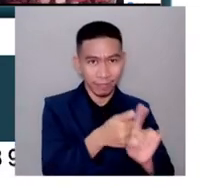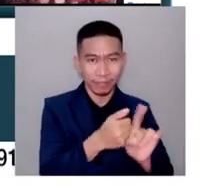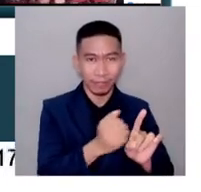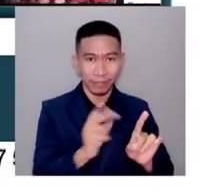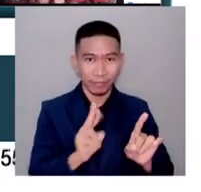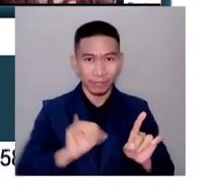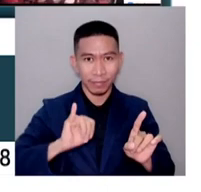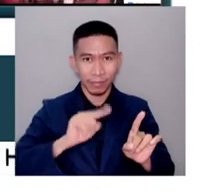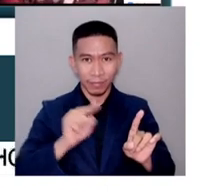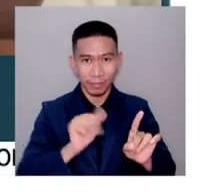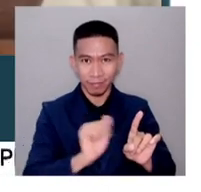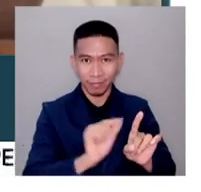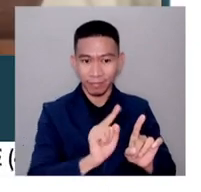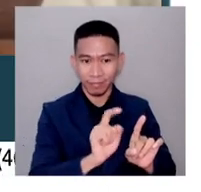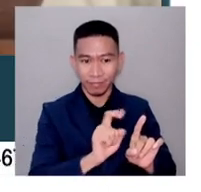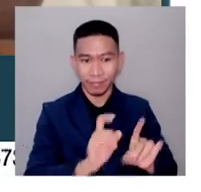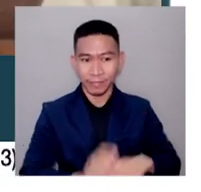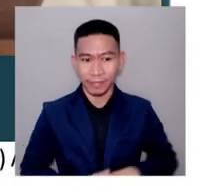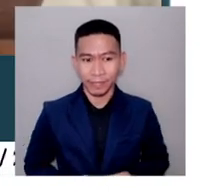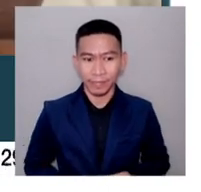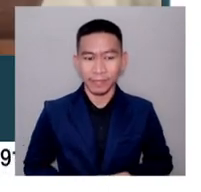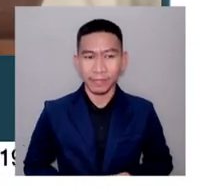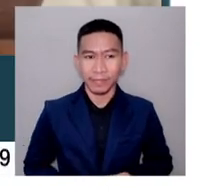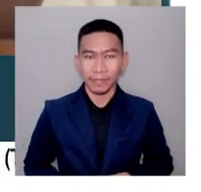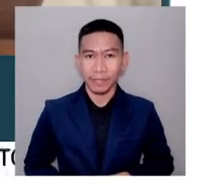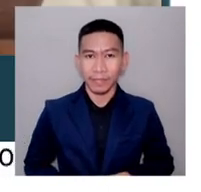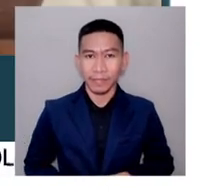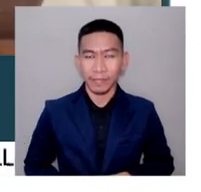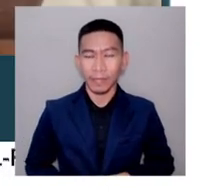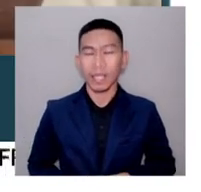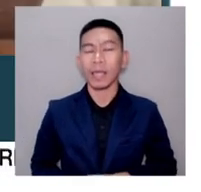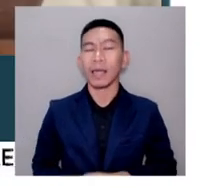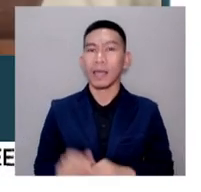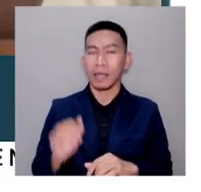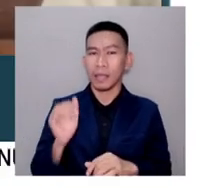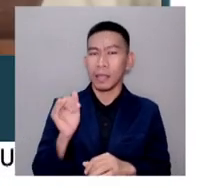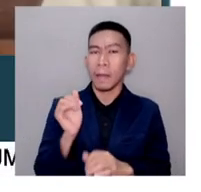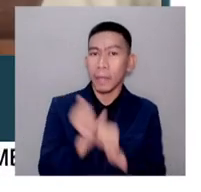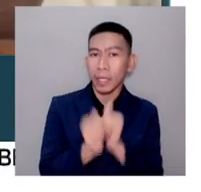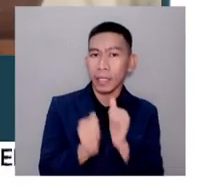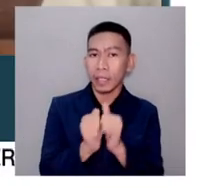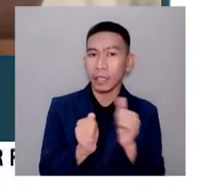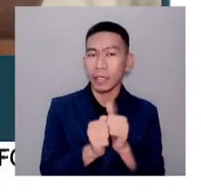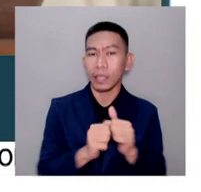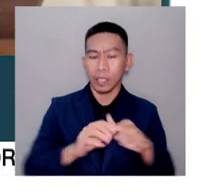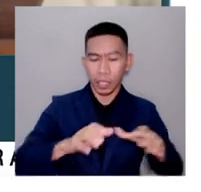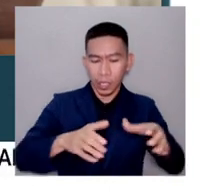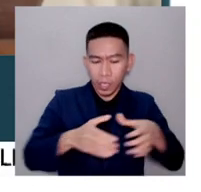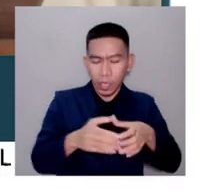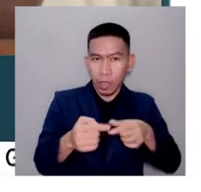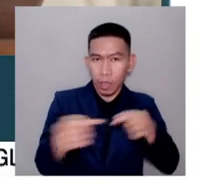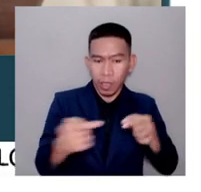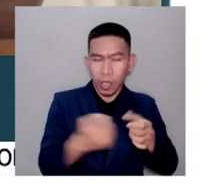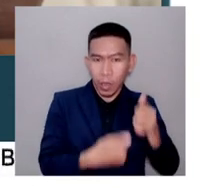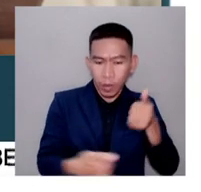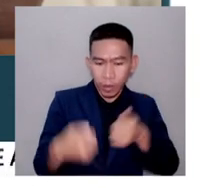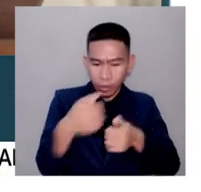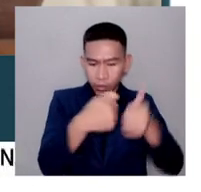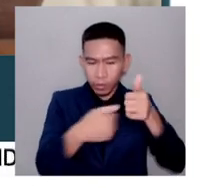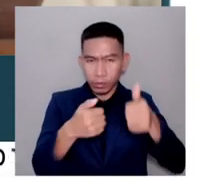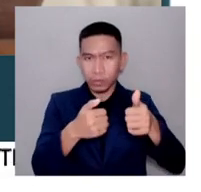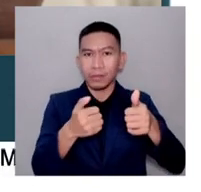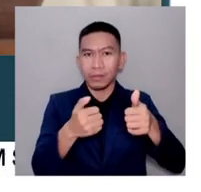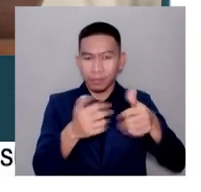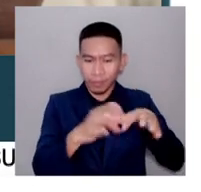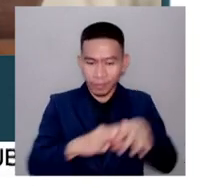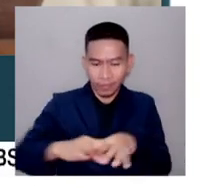It will look like more leaders in the opposition continuing to work together. Sa